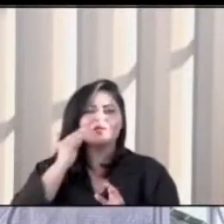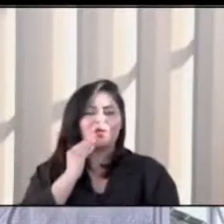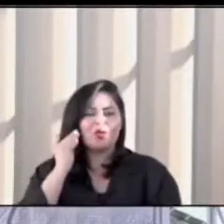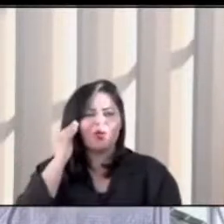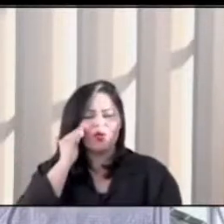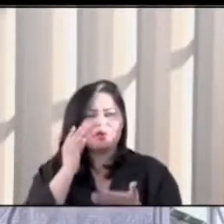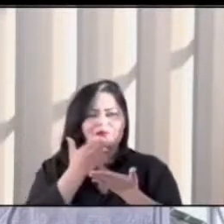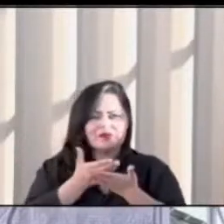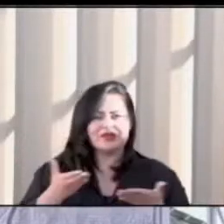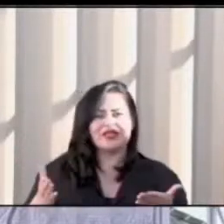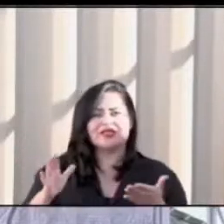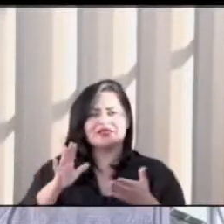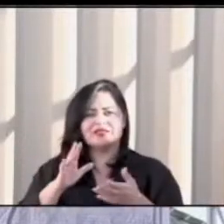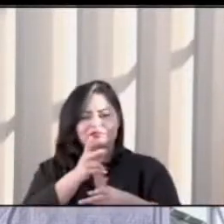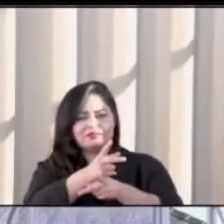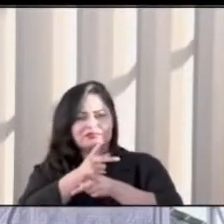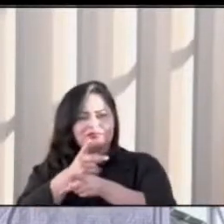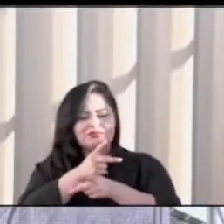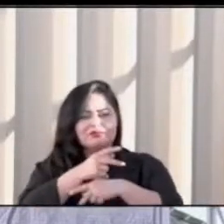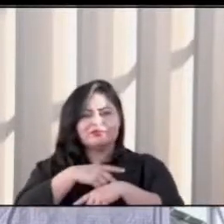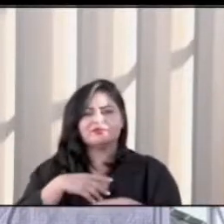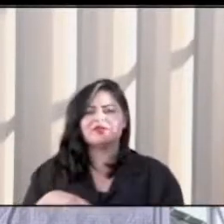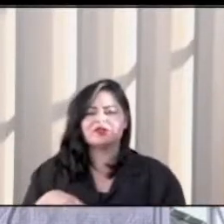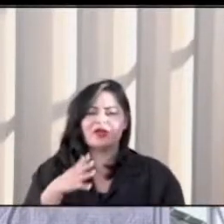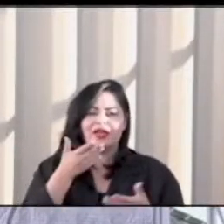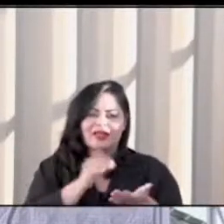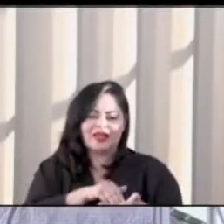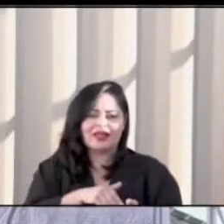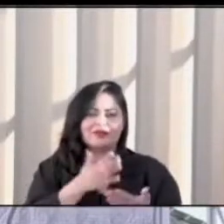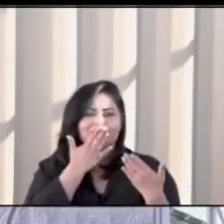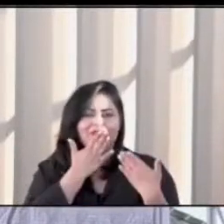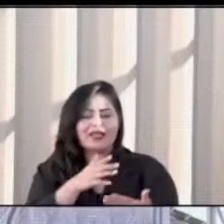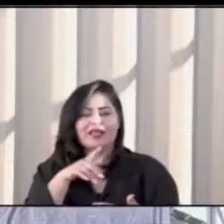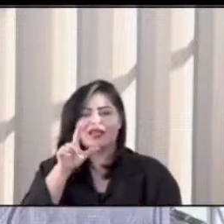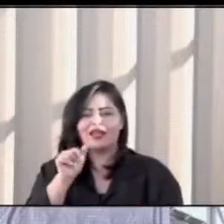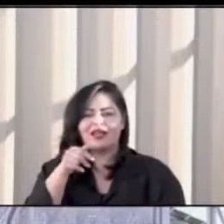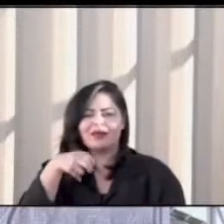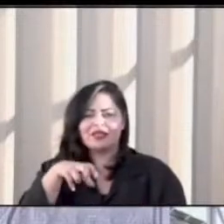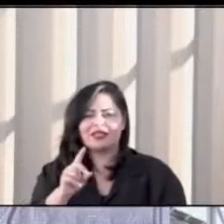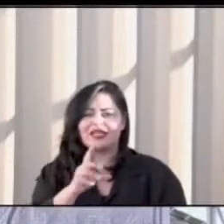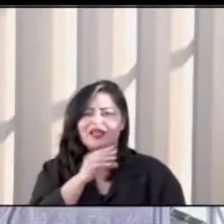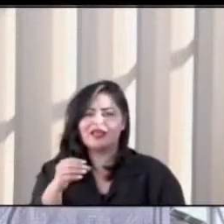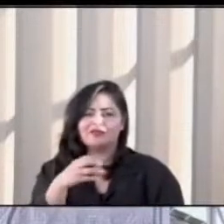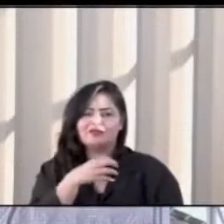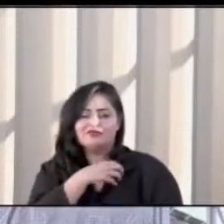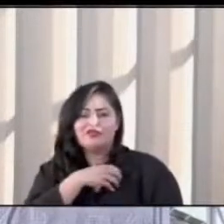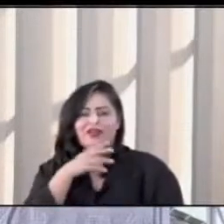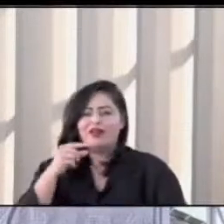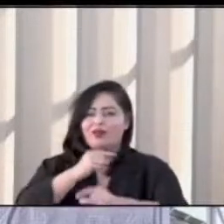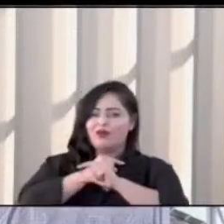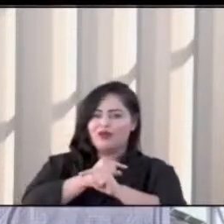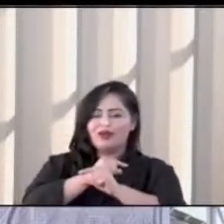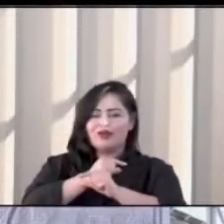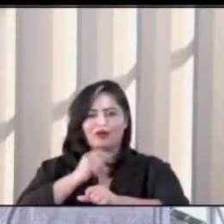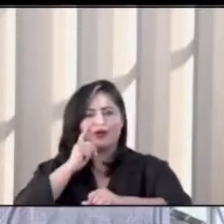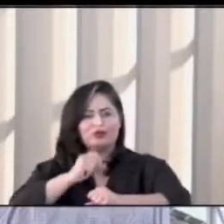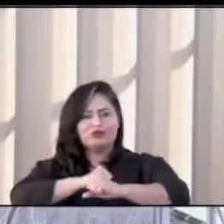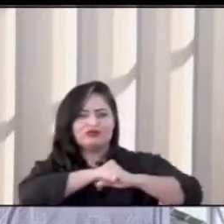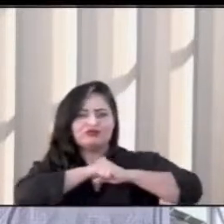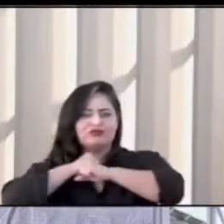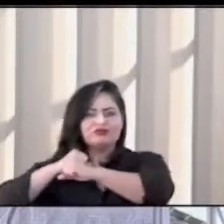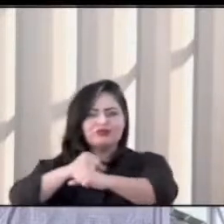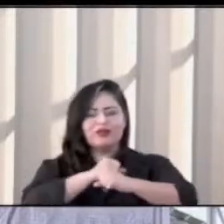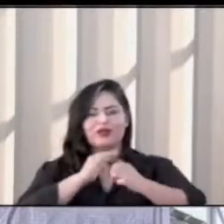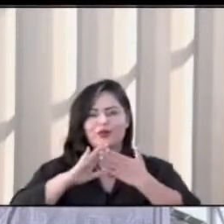and belongings are well protected. And so I just want to thank LAPD and law enforcement and the guards who are keeping our community safe,